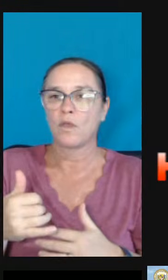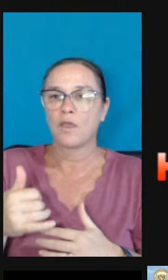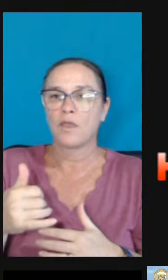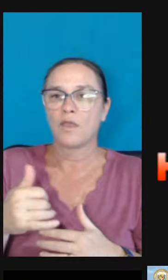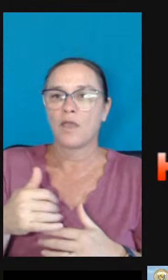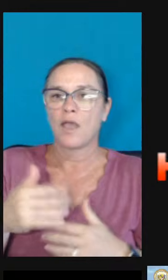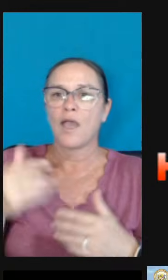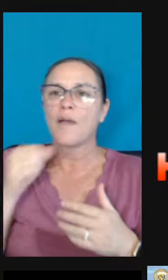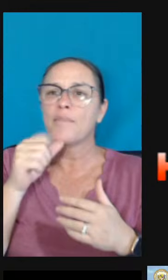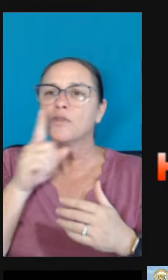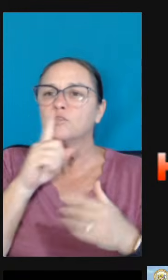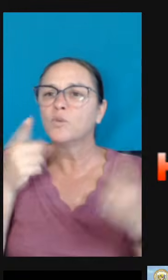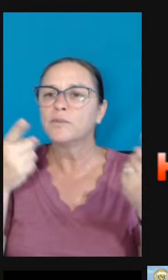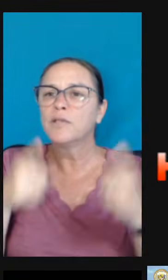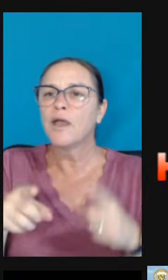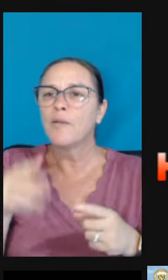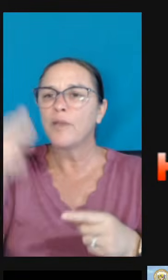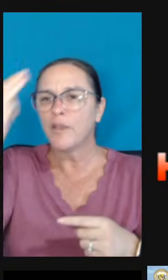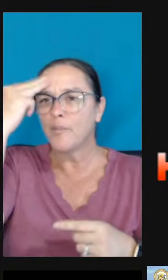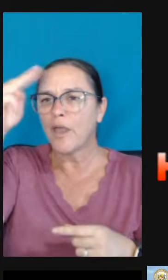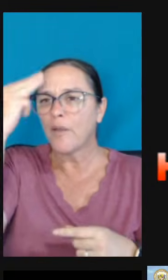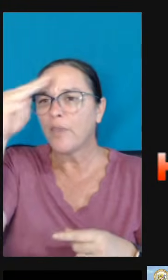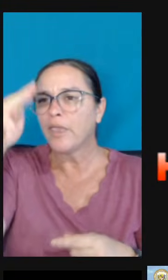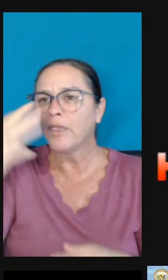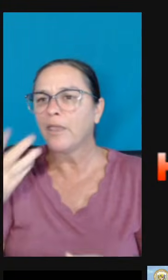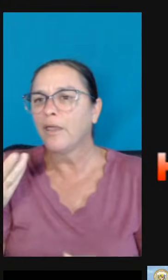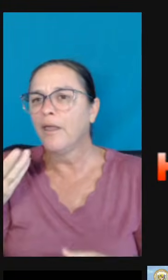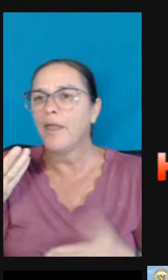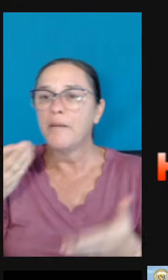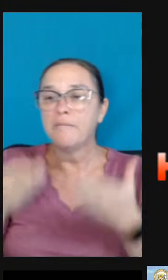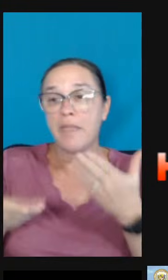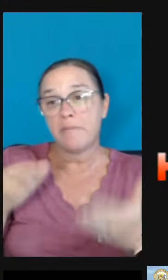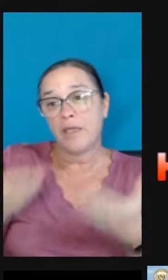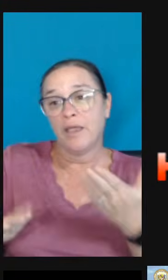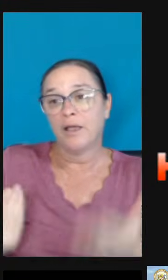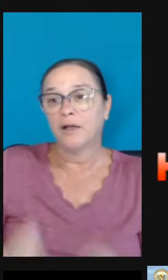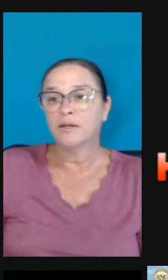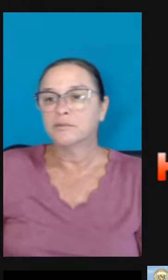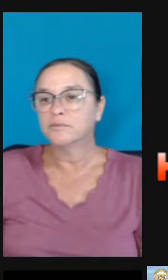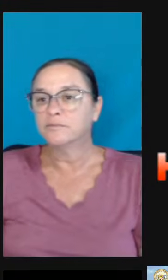sure what's happening here in Maui, if our VOG is reaching all the way to Maui or not, but there's a chance here.